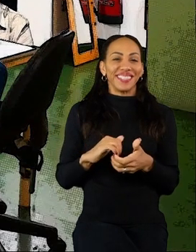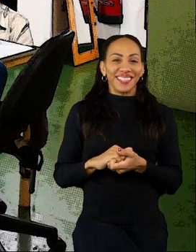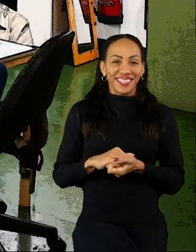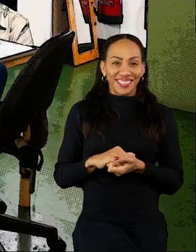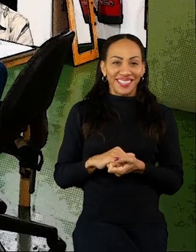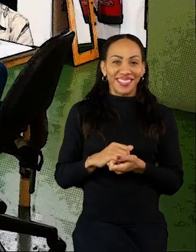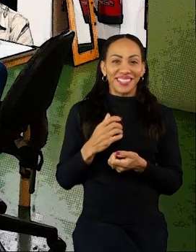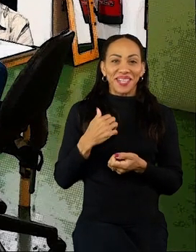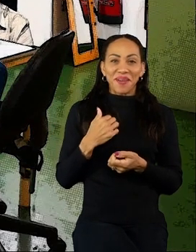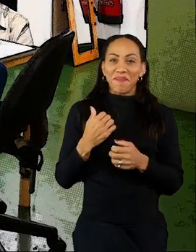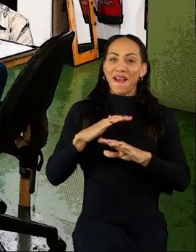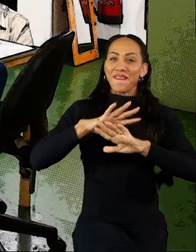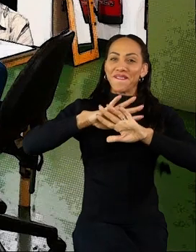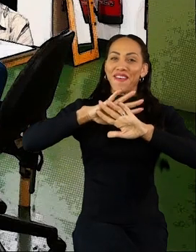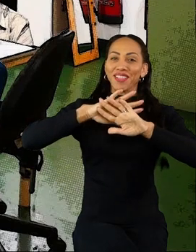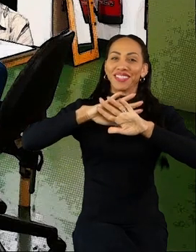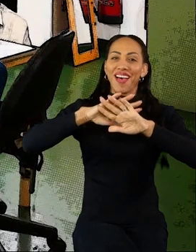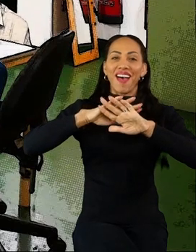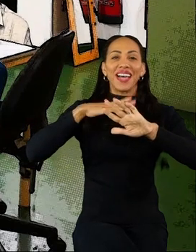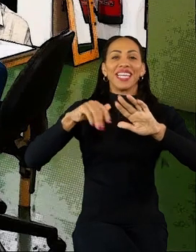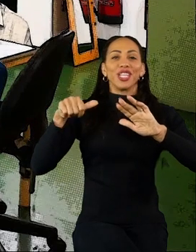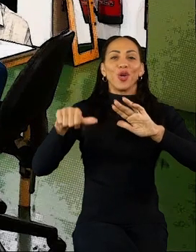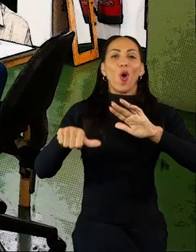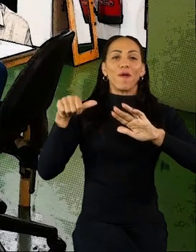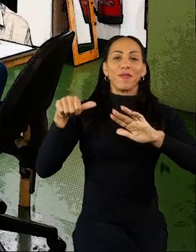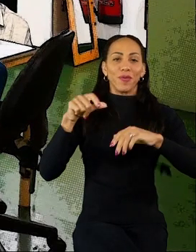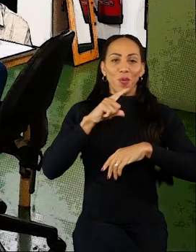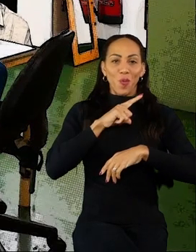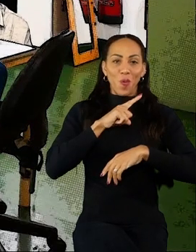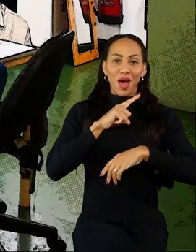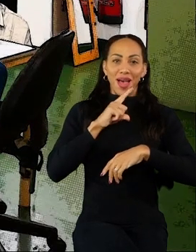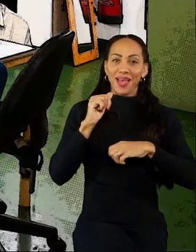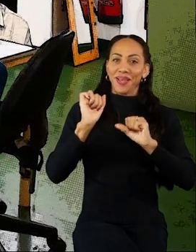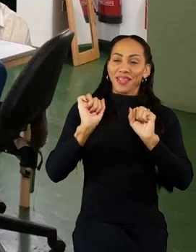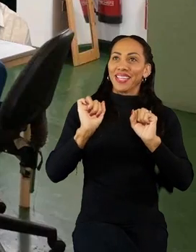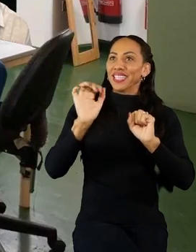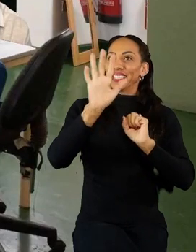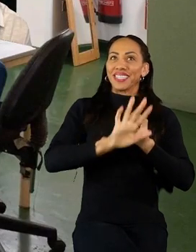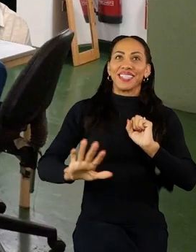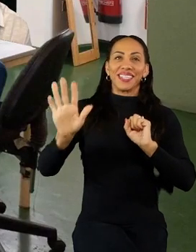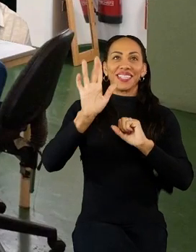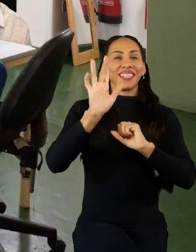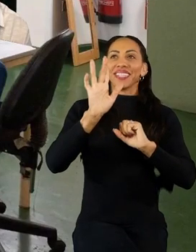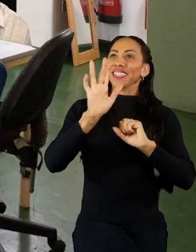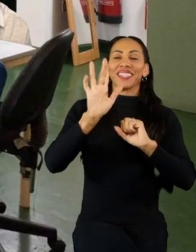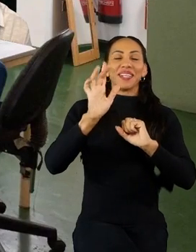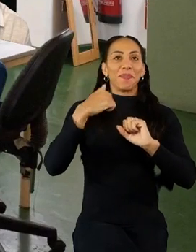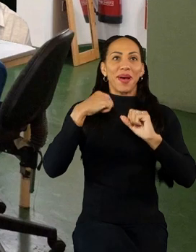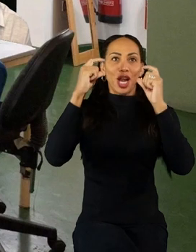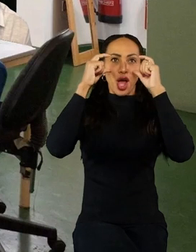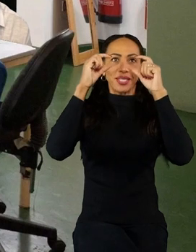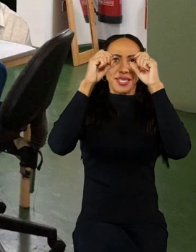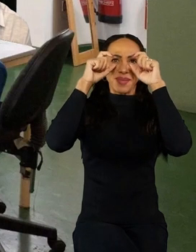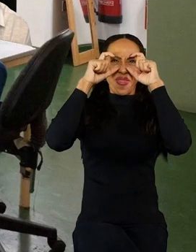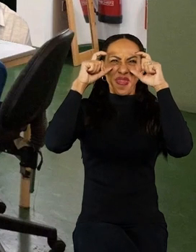very, very thick rimmed glasses. I quite like, but I better not have that. There we go. I'll do them like that instead. There